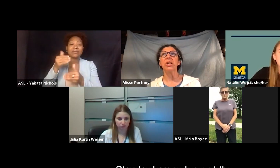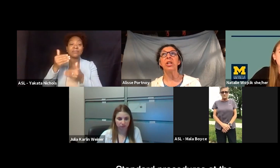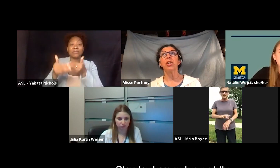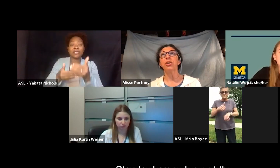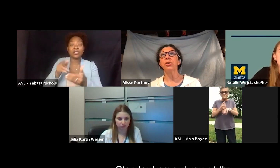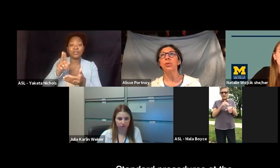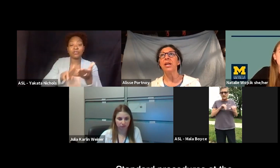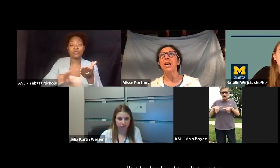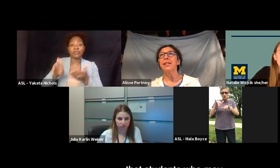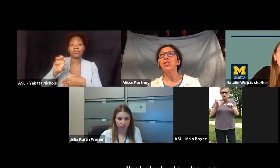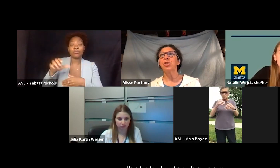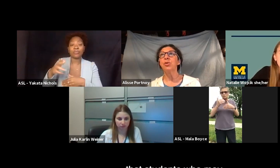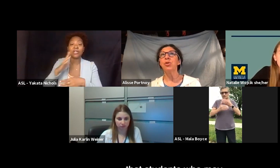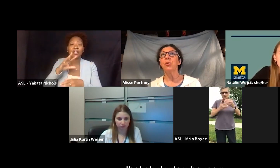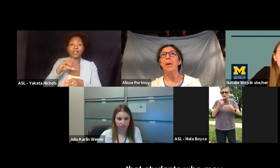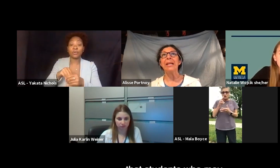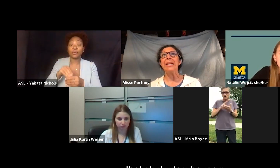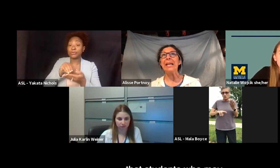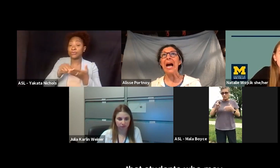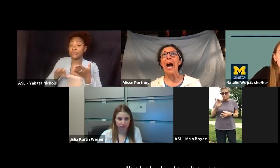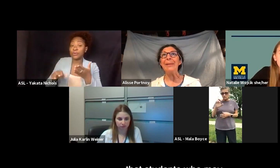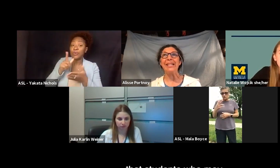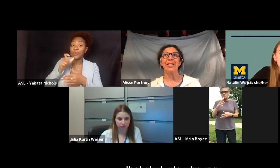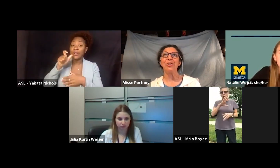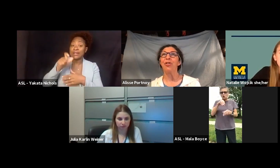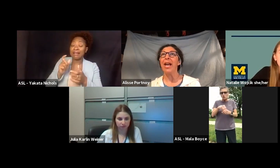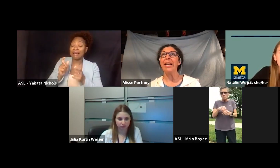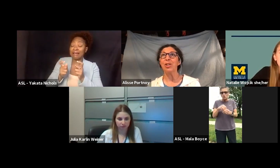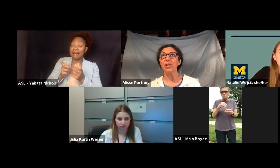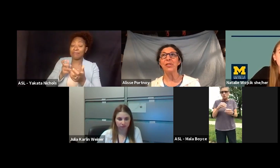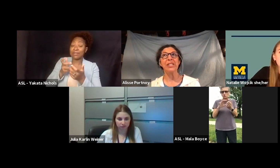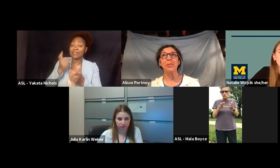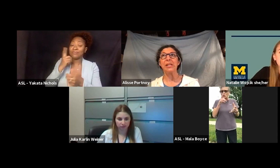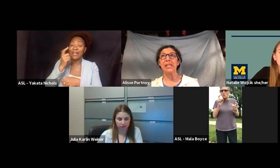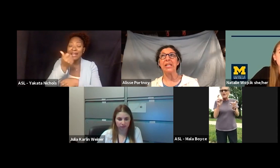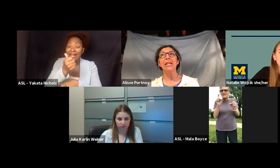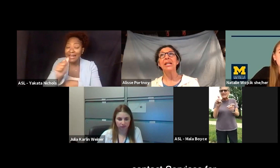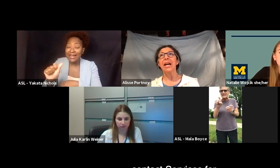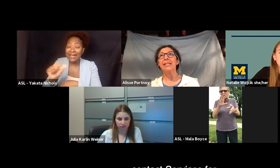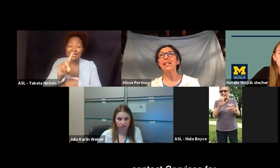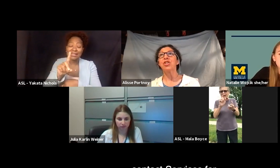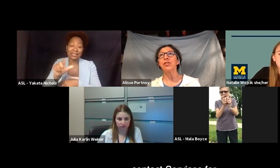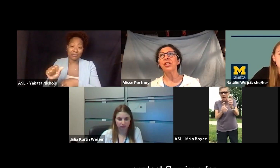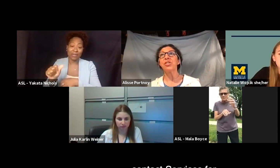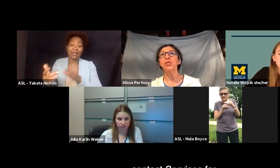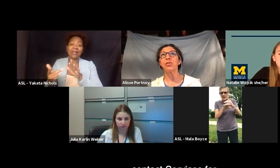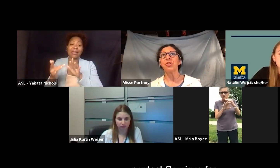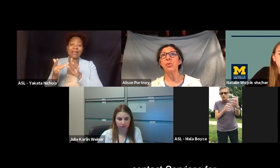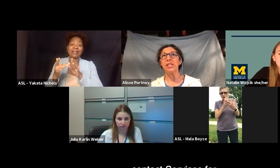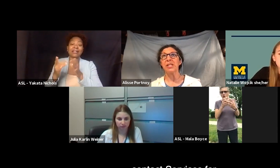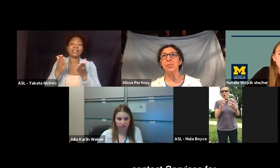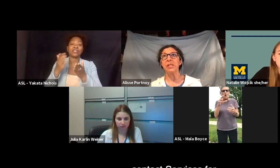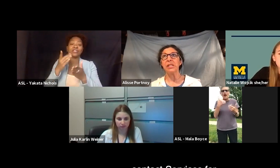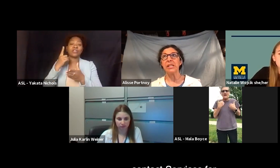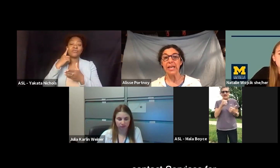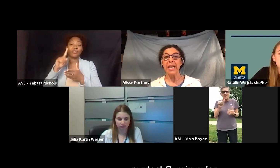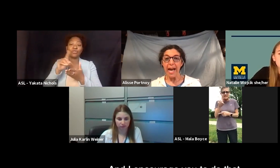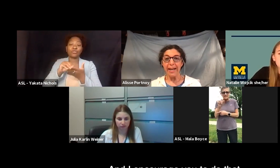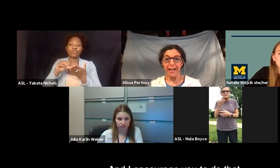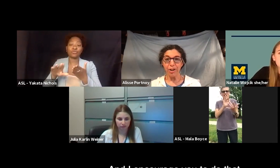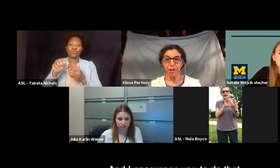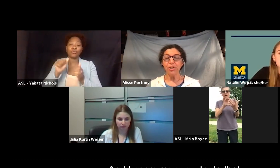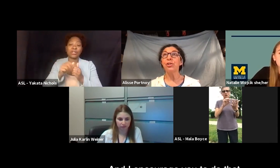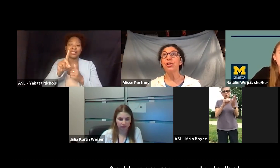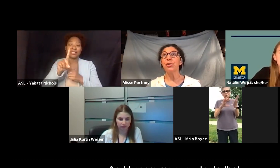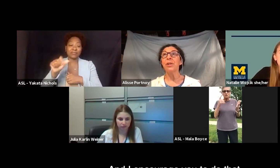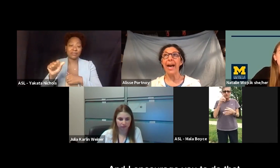of Michigan include that students who may need an accommodation for any sort of a disability contact Services for Students with Disabilities. And